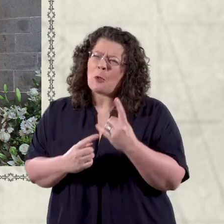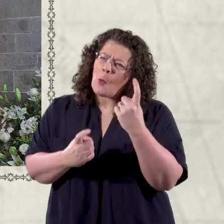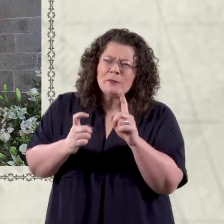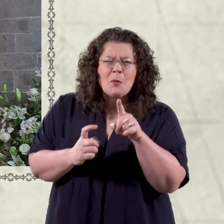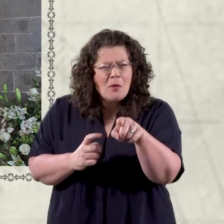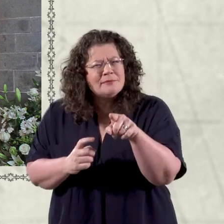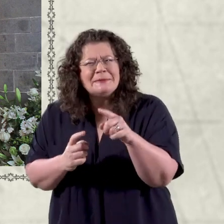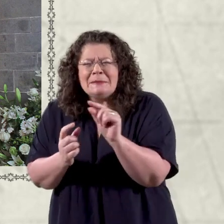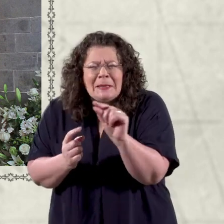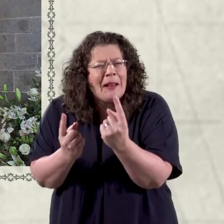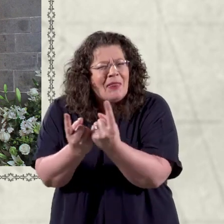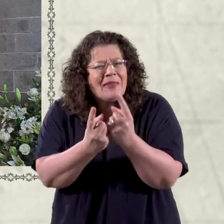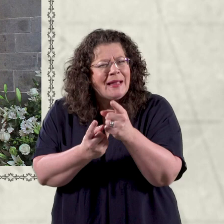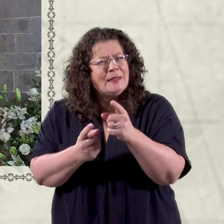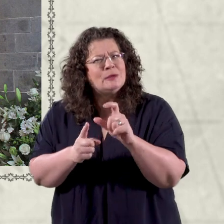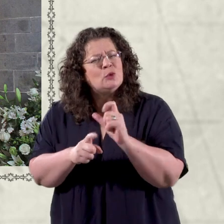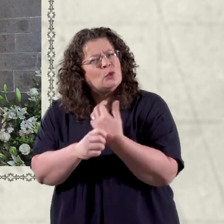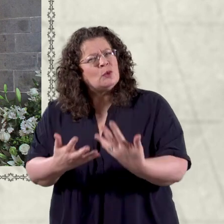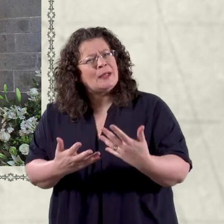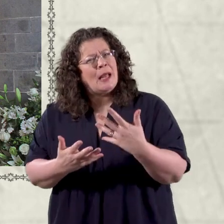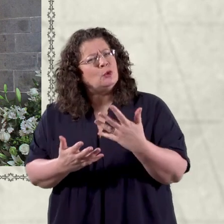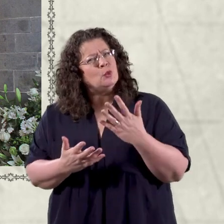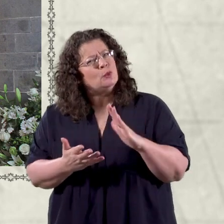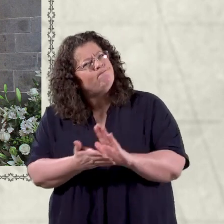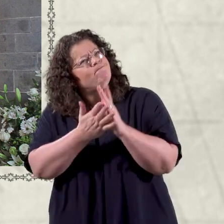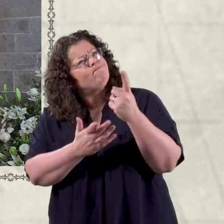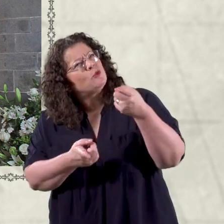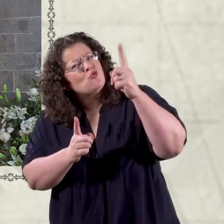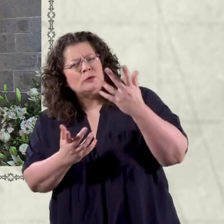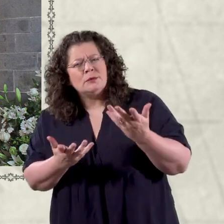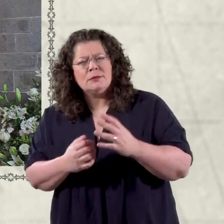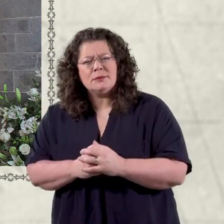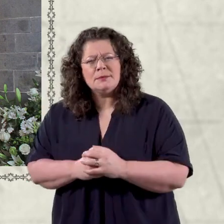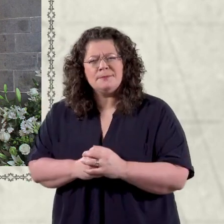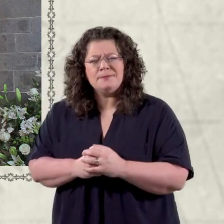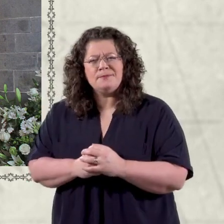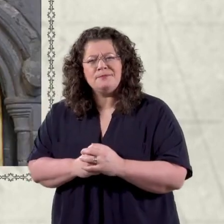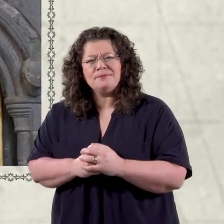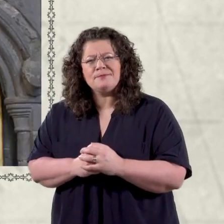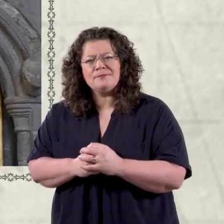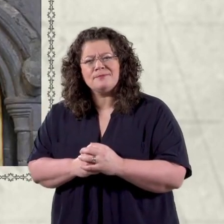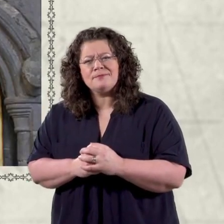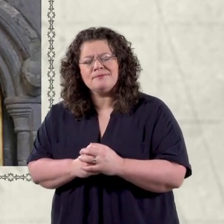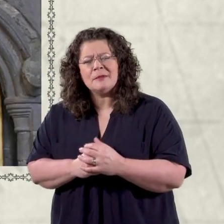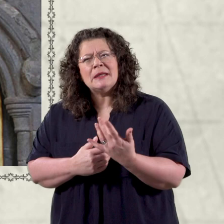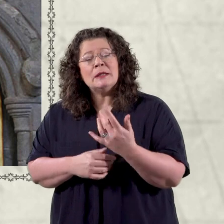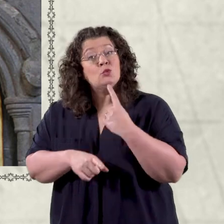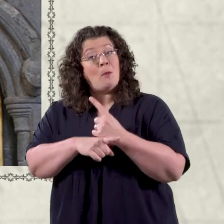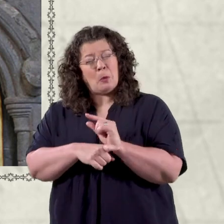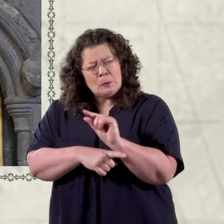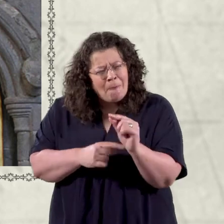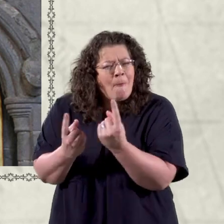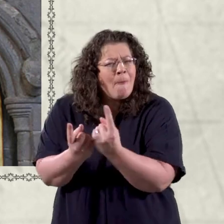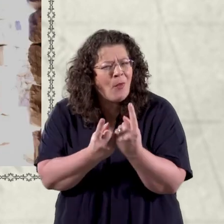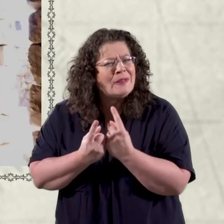what little simple thing you'll do today that'll please God. Oh, talking about the